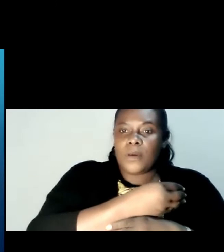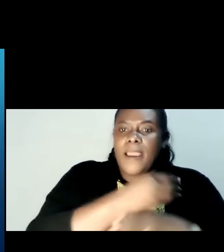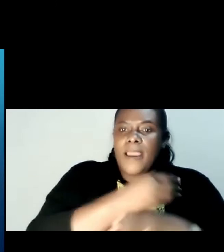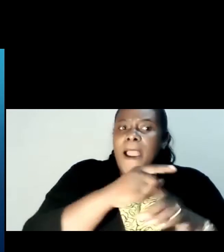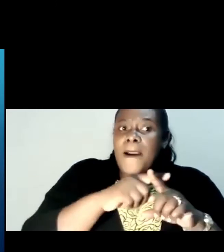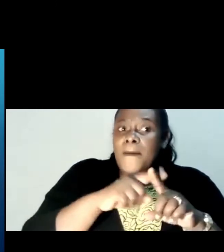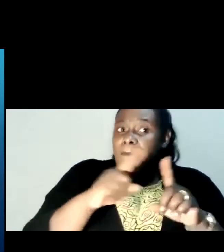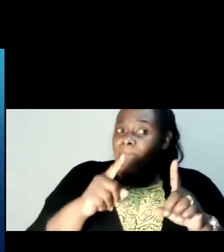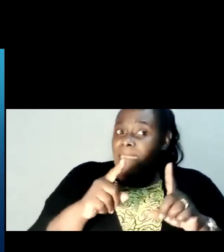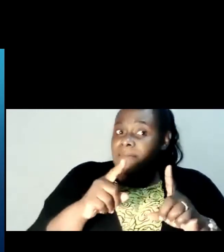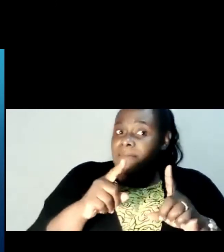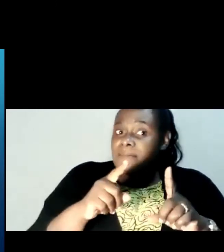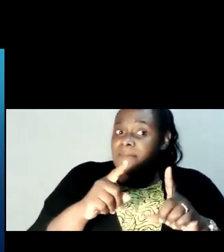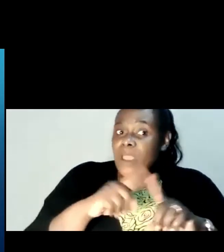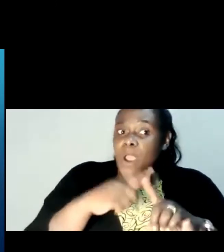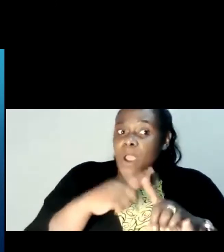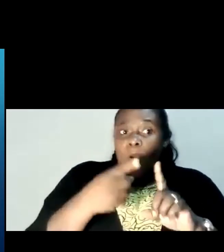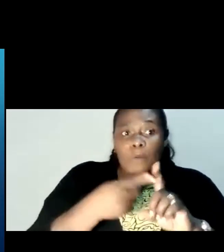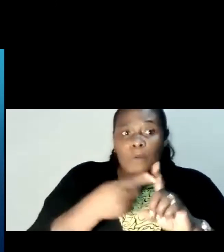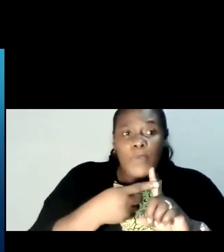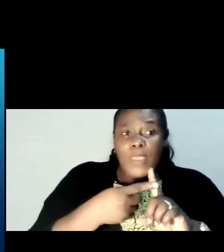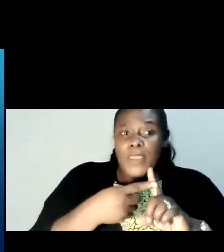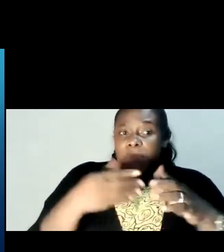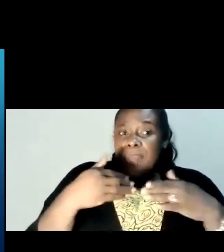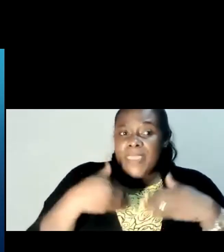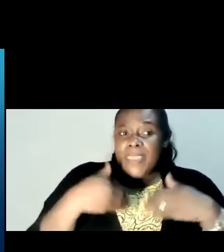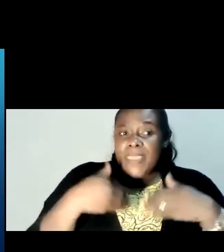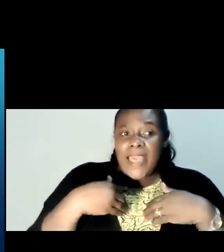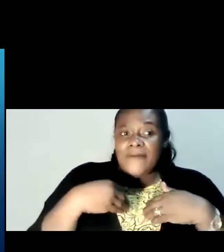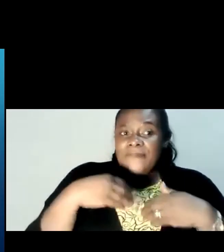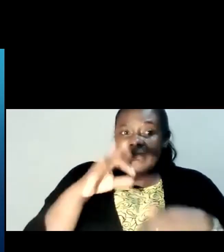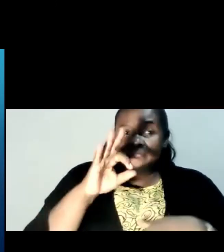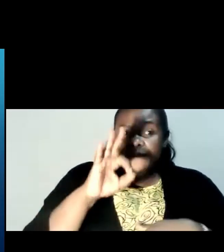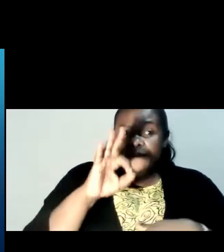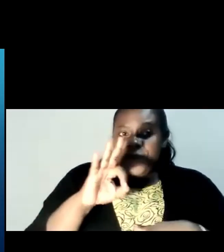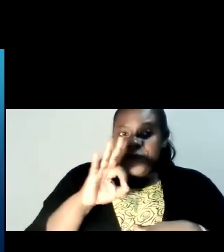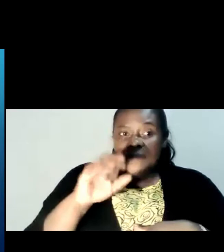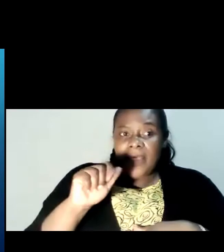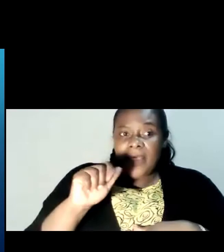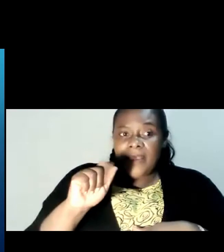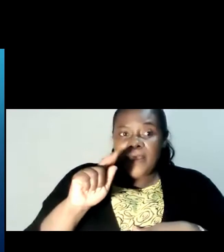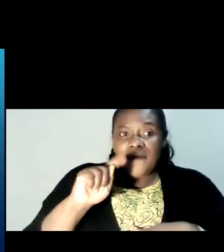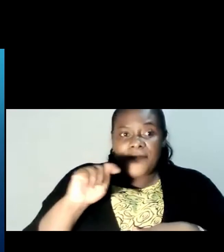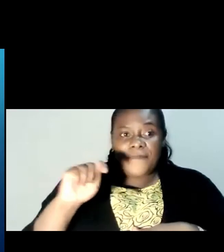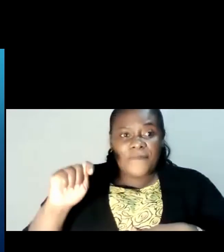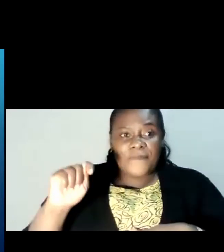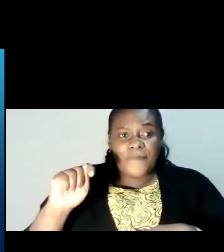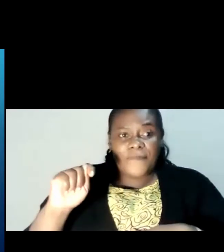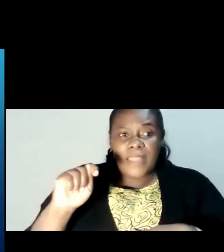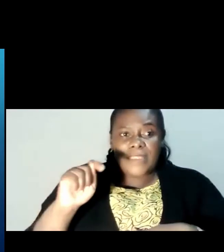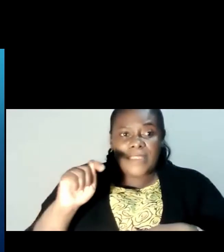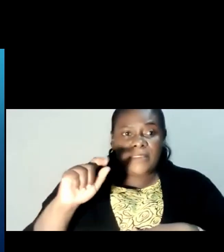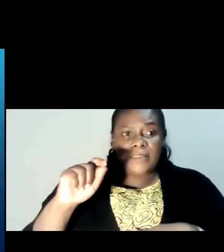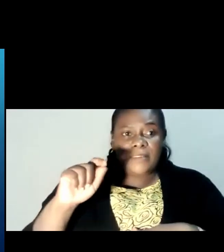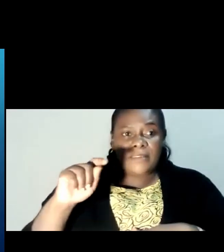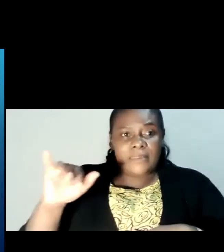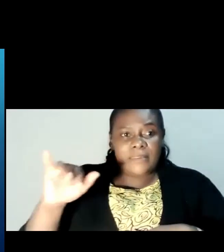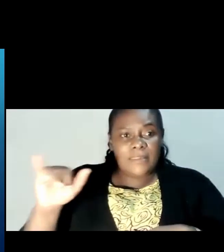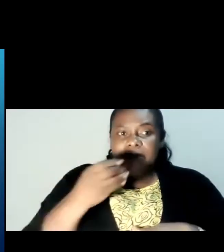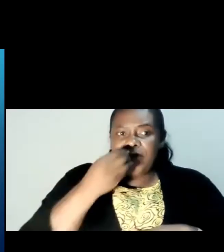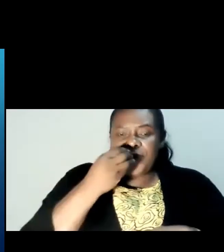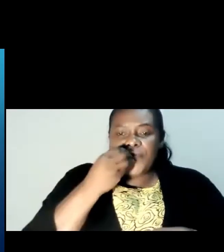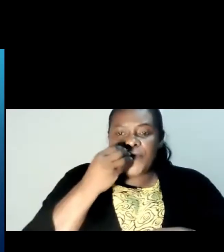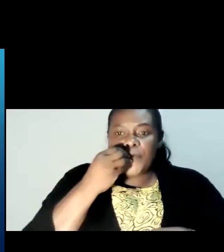we have very high fat diets, the arteries can get clogged, right?